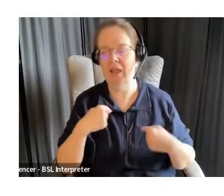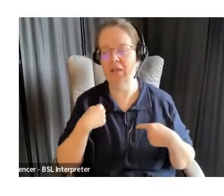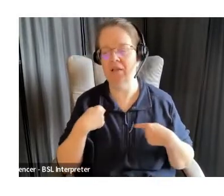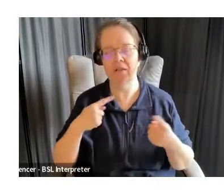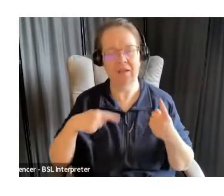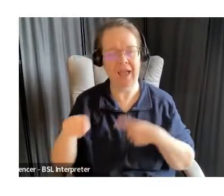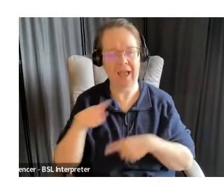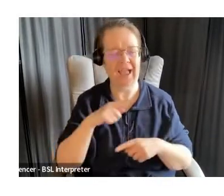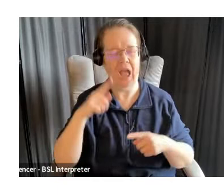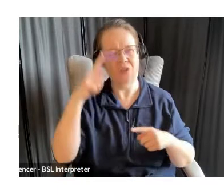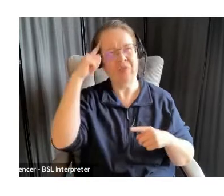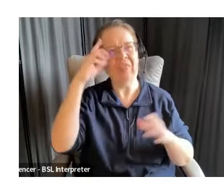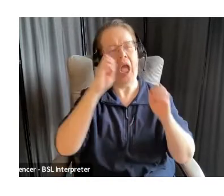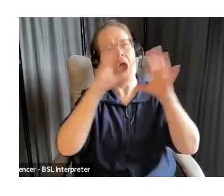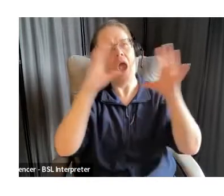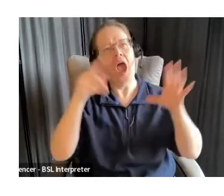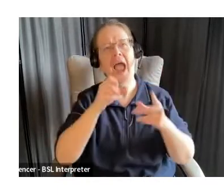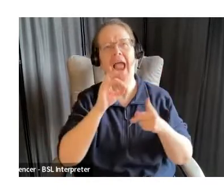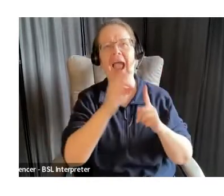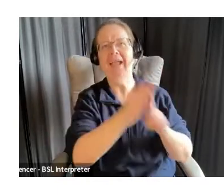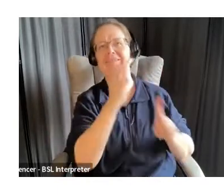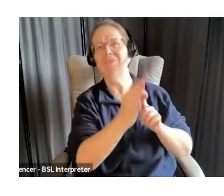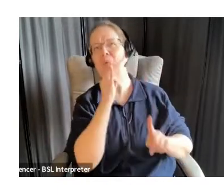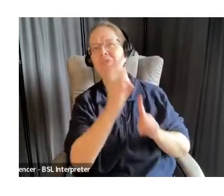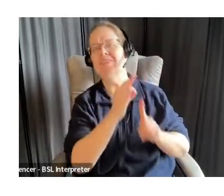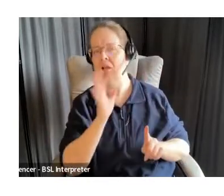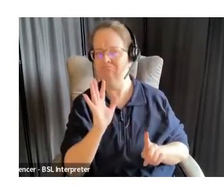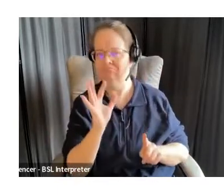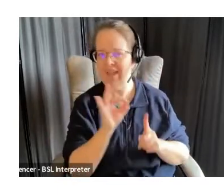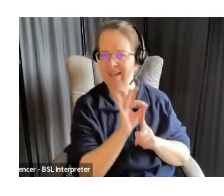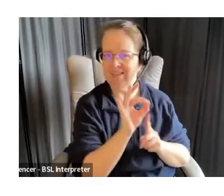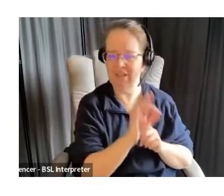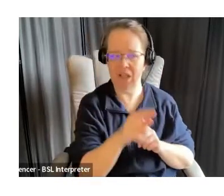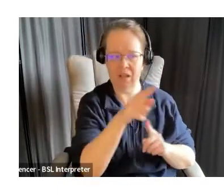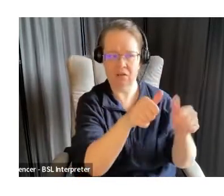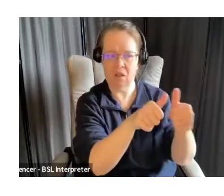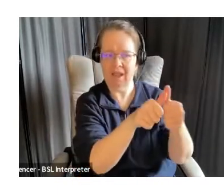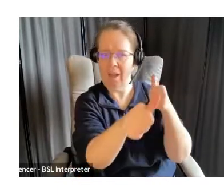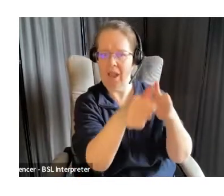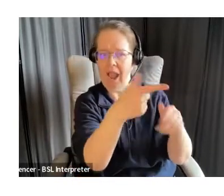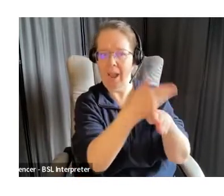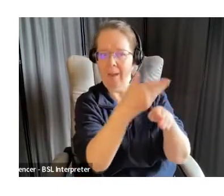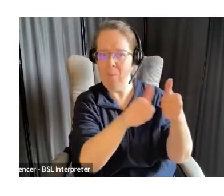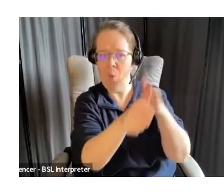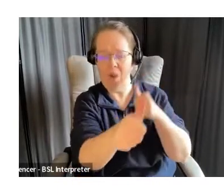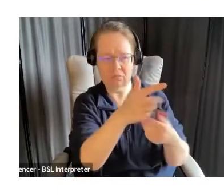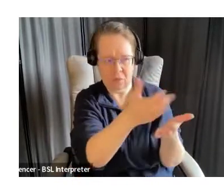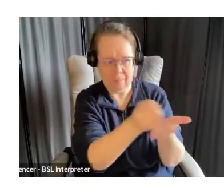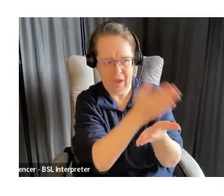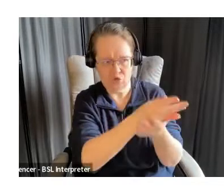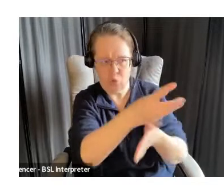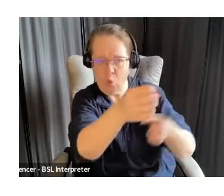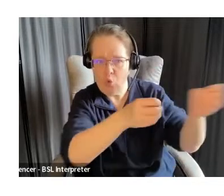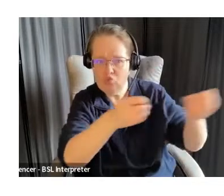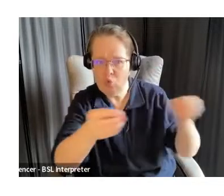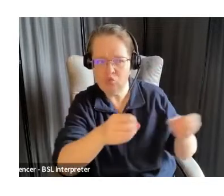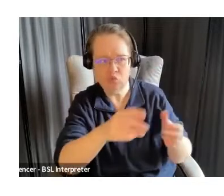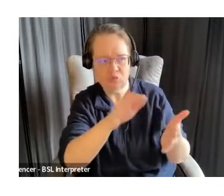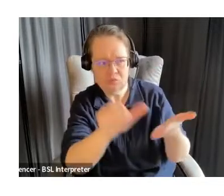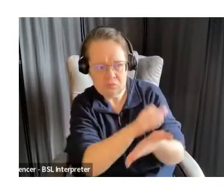about perception management, it's as critical for employers to make sure that they get their recruitment process and their